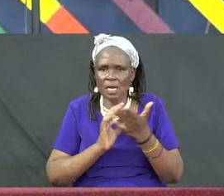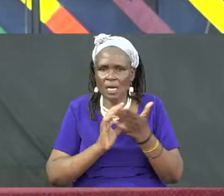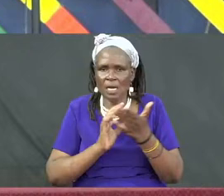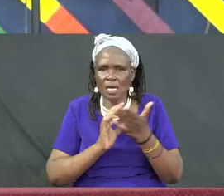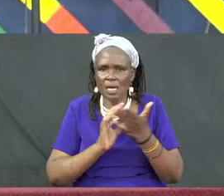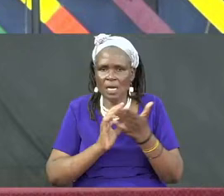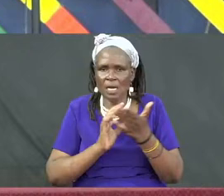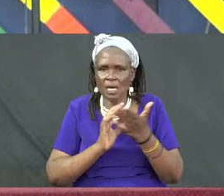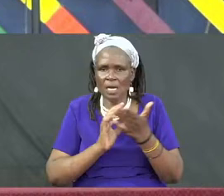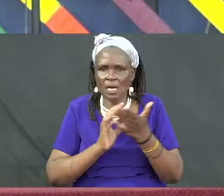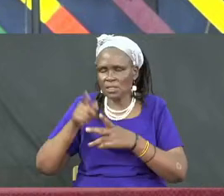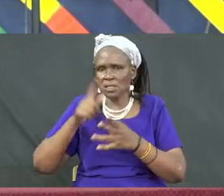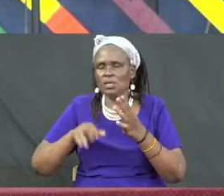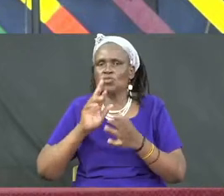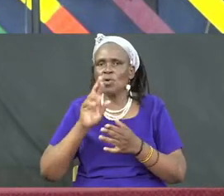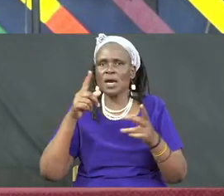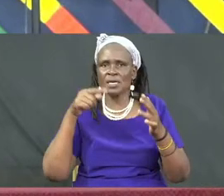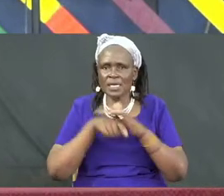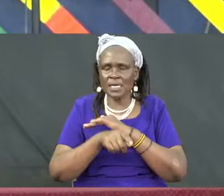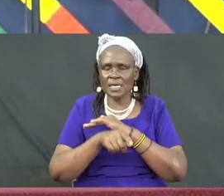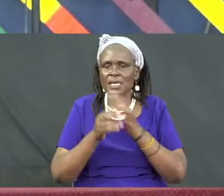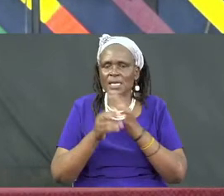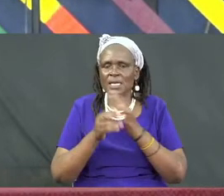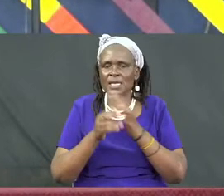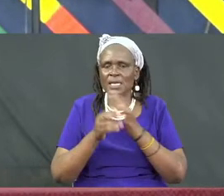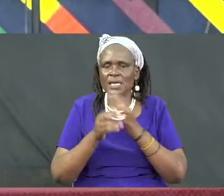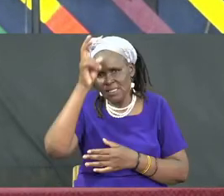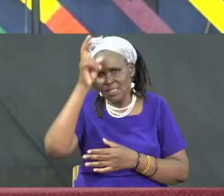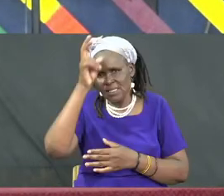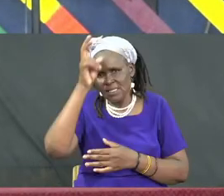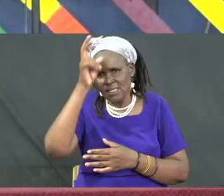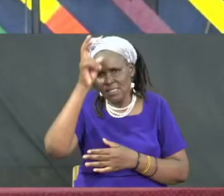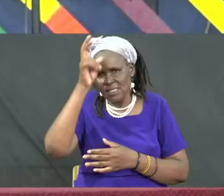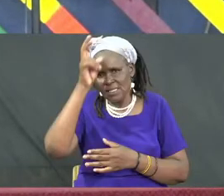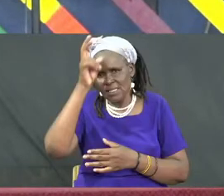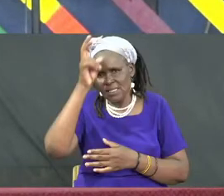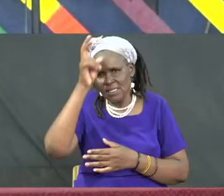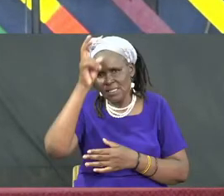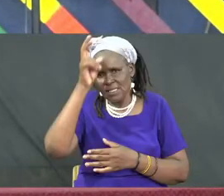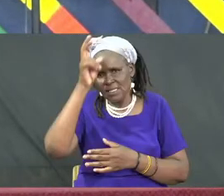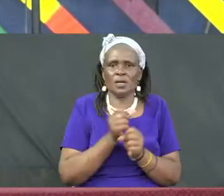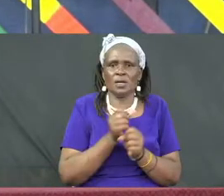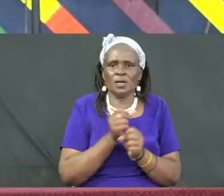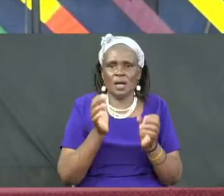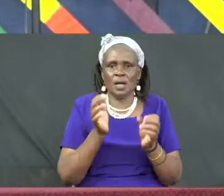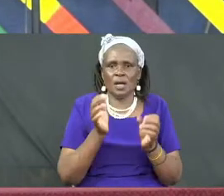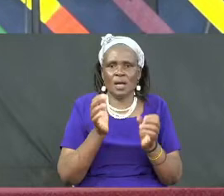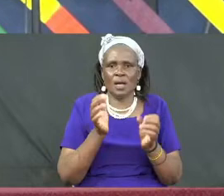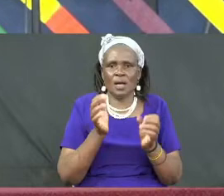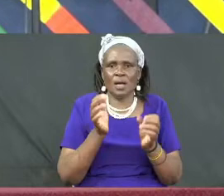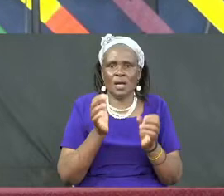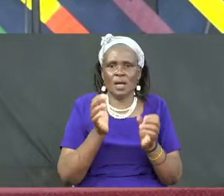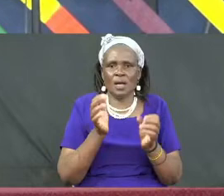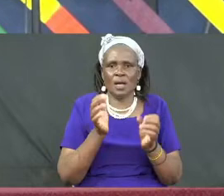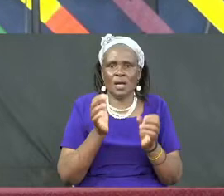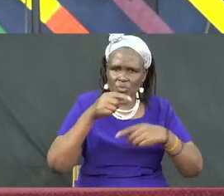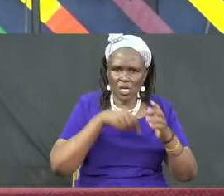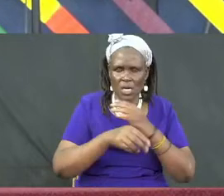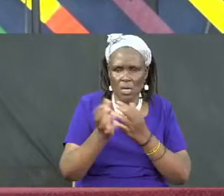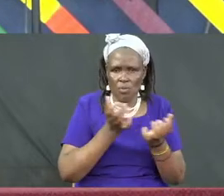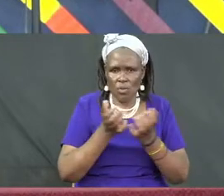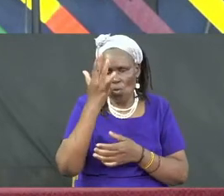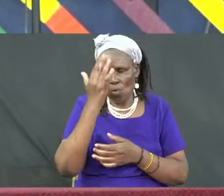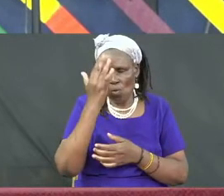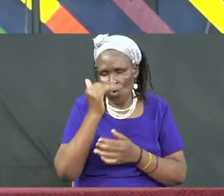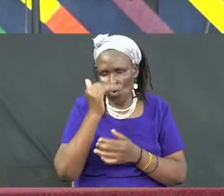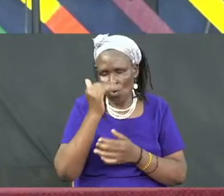you are in, that is where Satan actually does his deals. And you've been unable to progress in your business because it seems